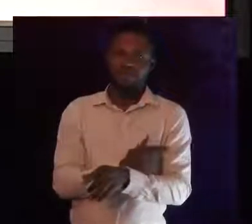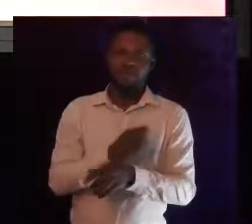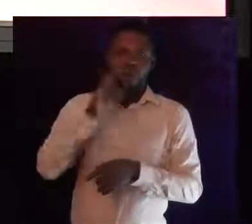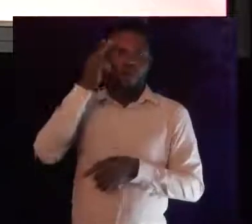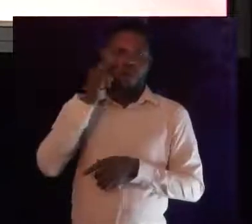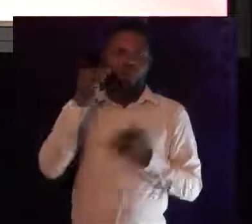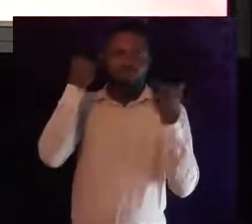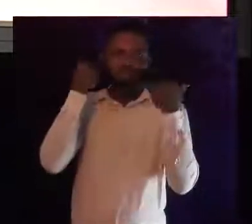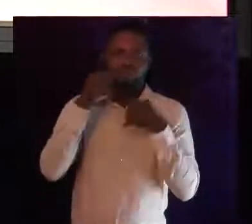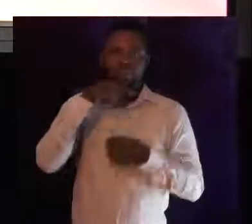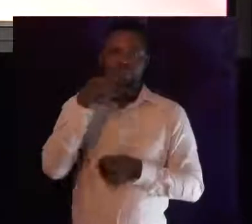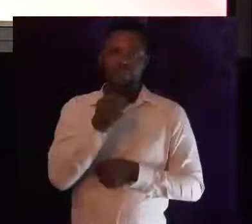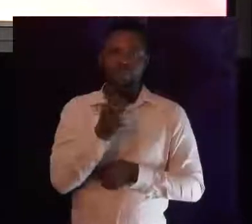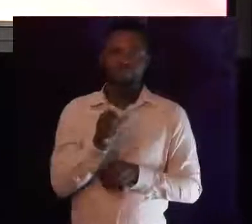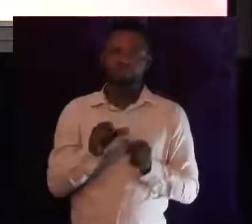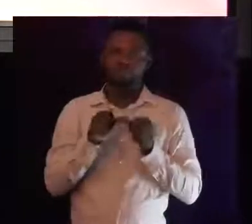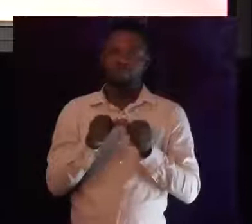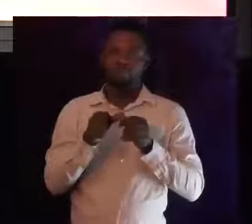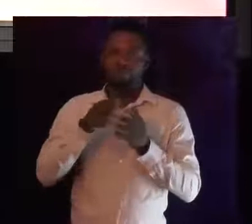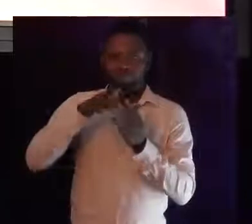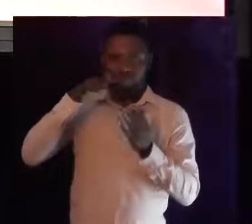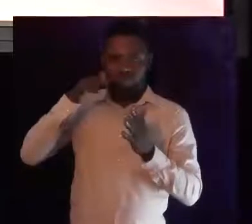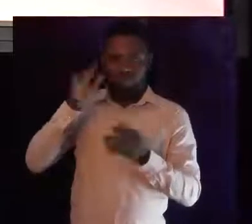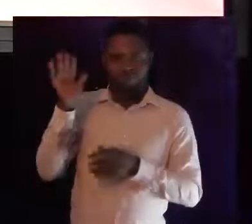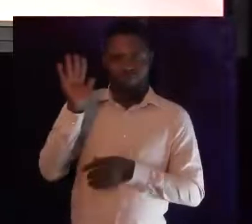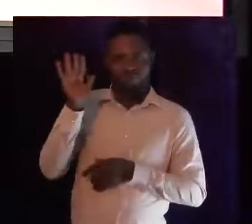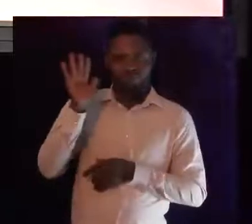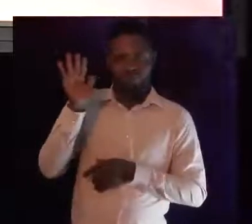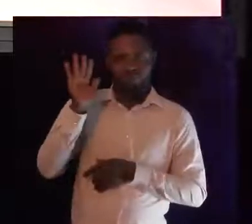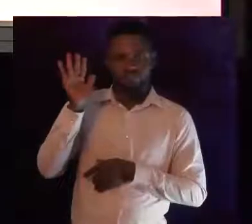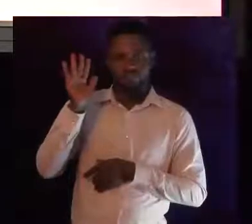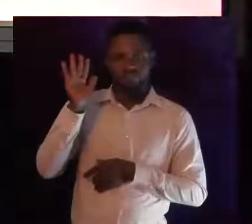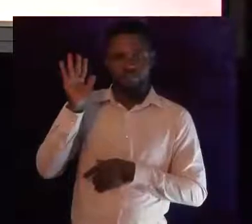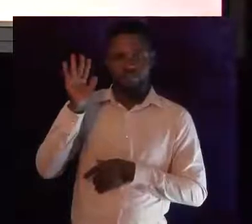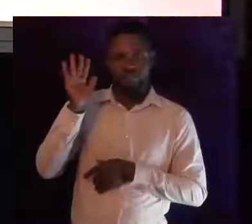lesson. Uncle Popo says, keep on studying. Bye.